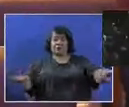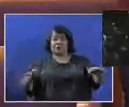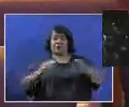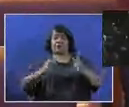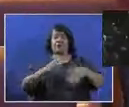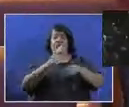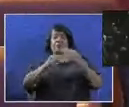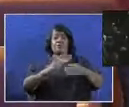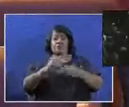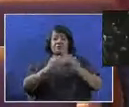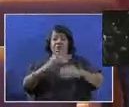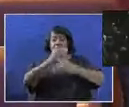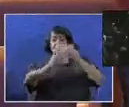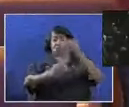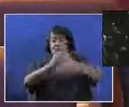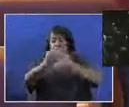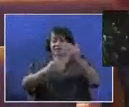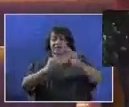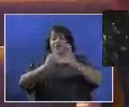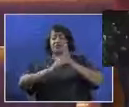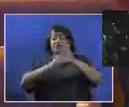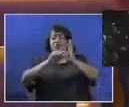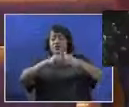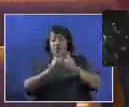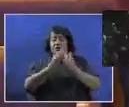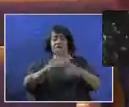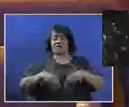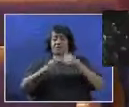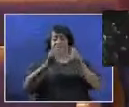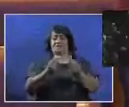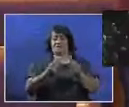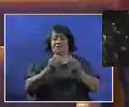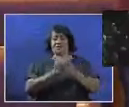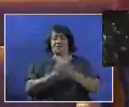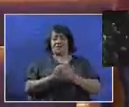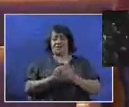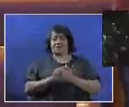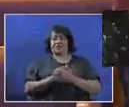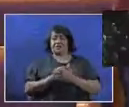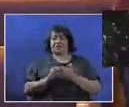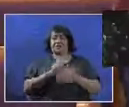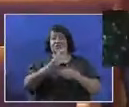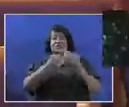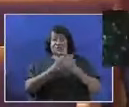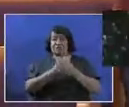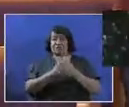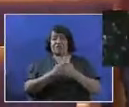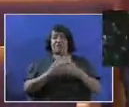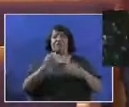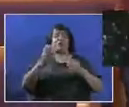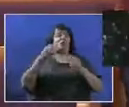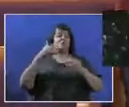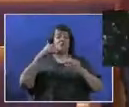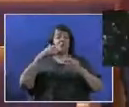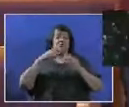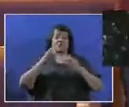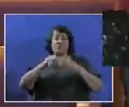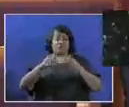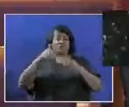prompts. It'll walk you through the process, and then that's how you can get in on giving. Yeah, so just open up a text message, and that phone number at the very top